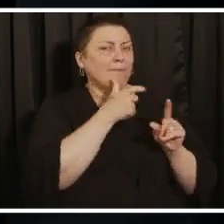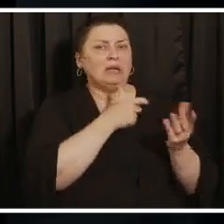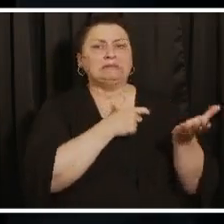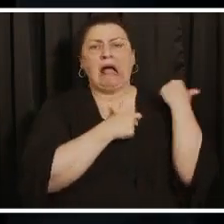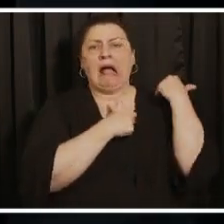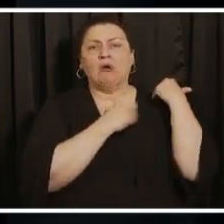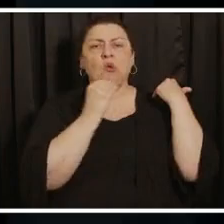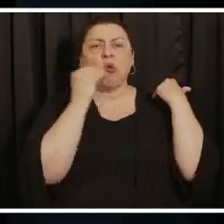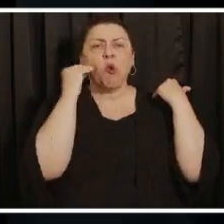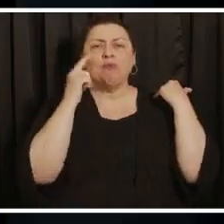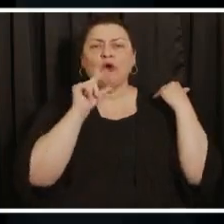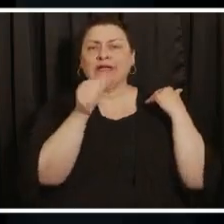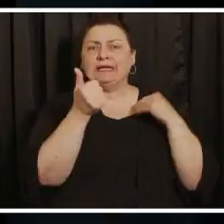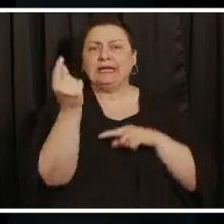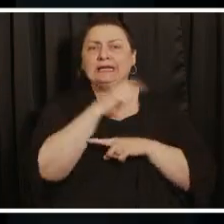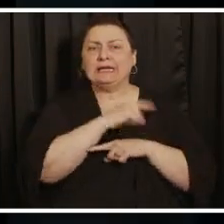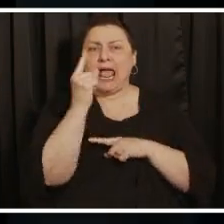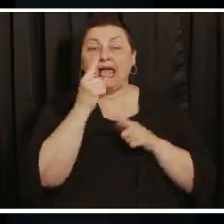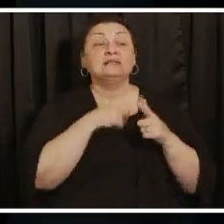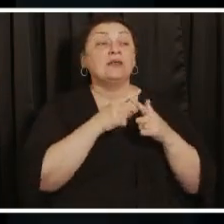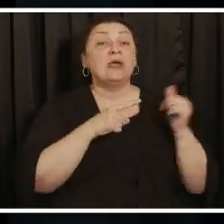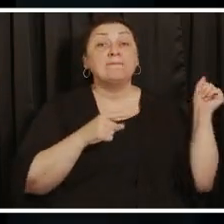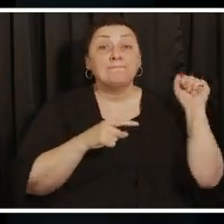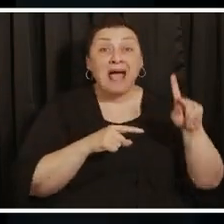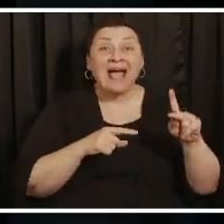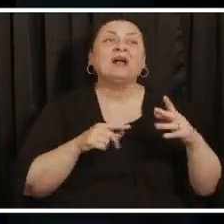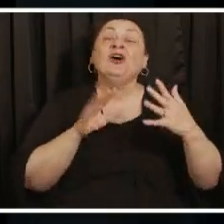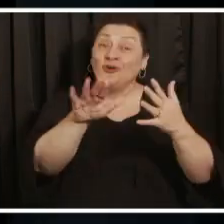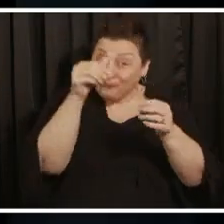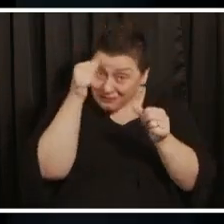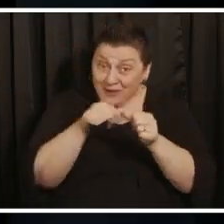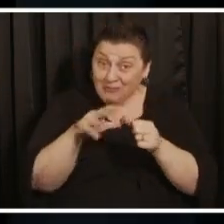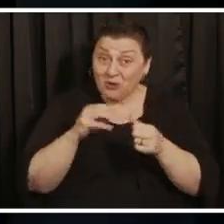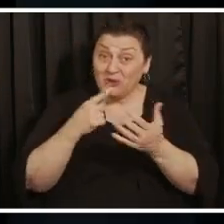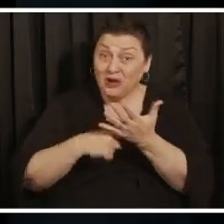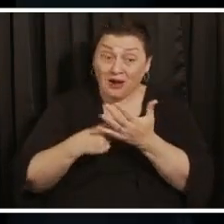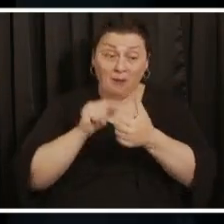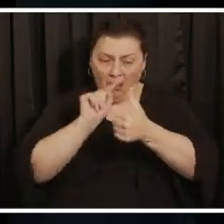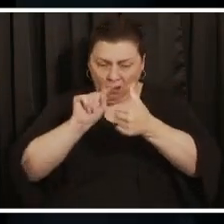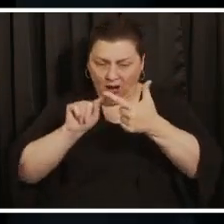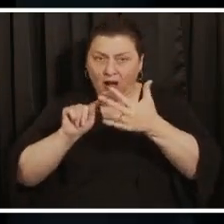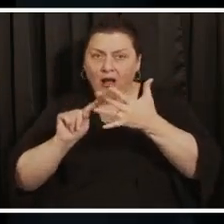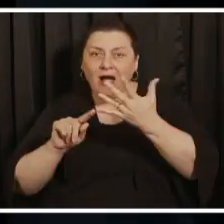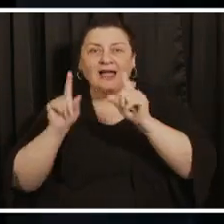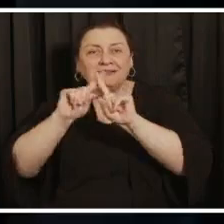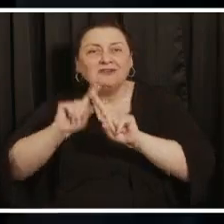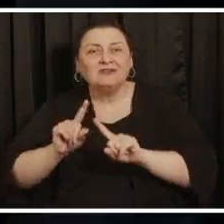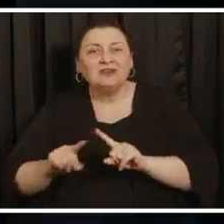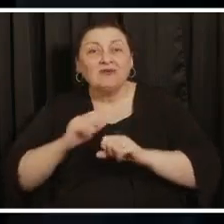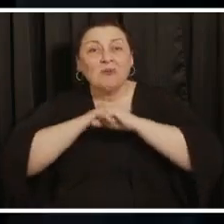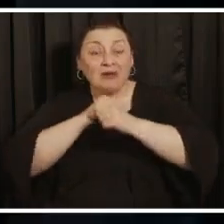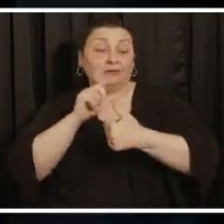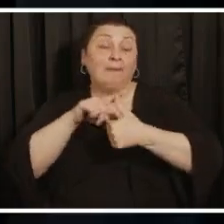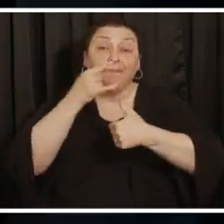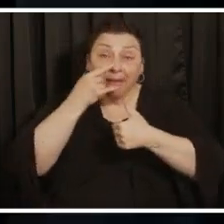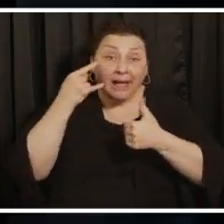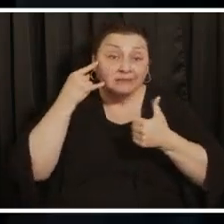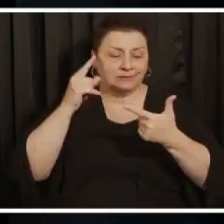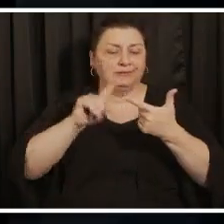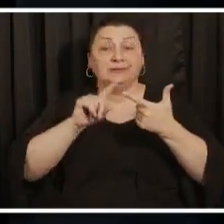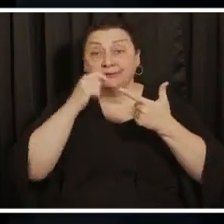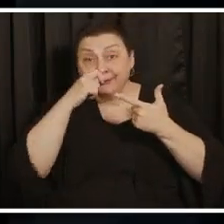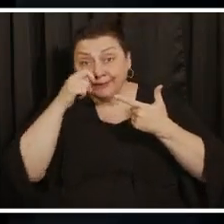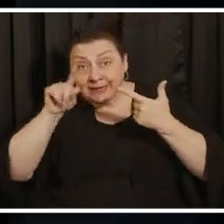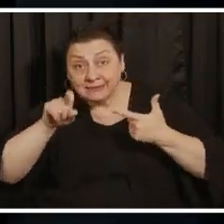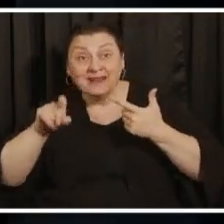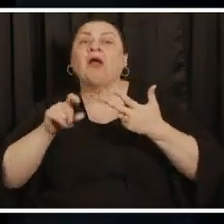in. That can be one of these layered protections to keep schools back in general. Again, they don't have to be the only one, and it's not effective if